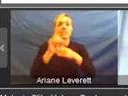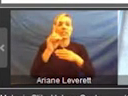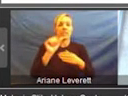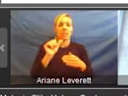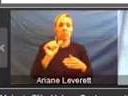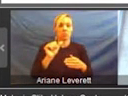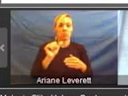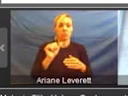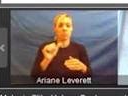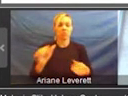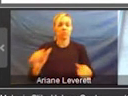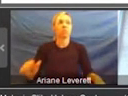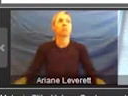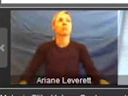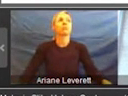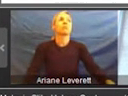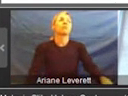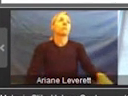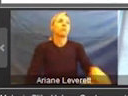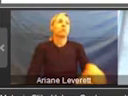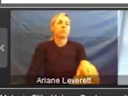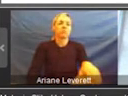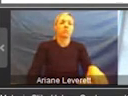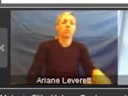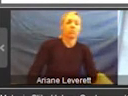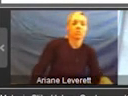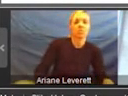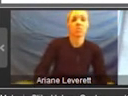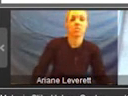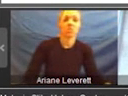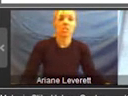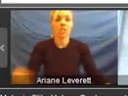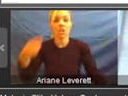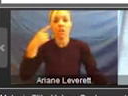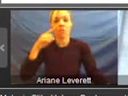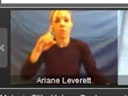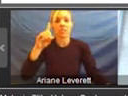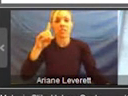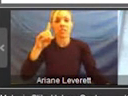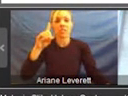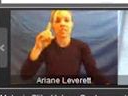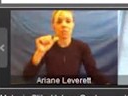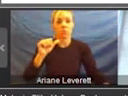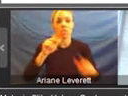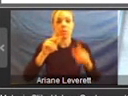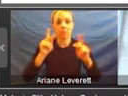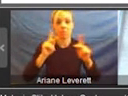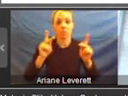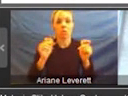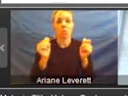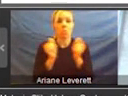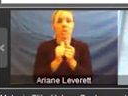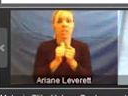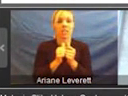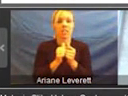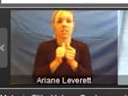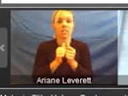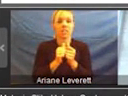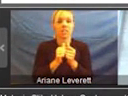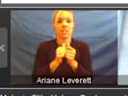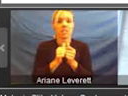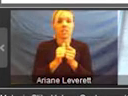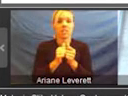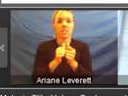or not physically, but for disabled or persons with disability. For this group, there is some more examples. We've tried